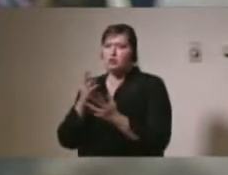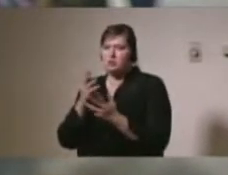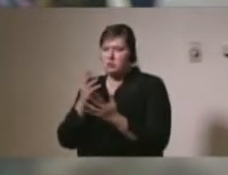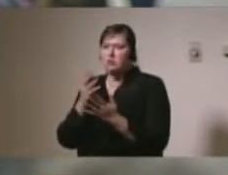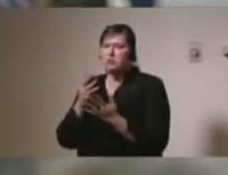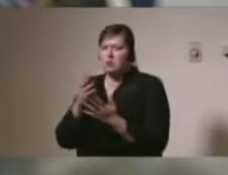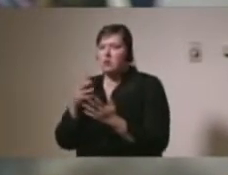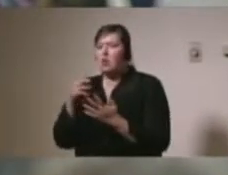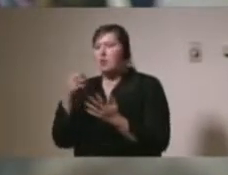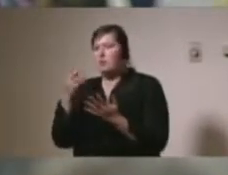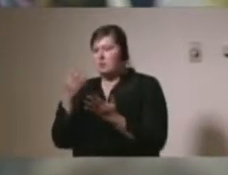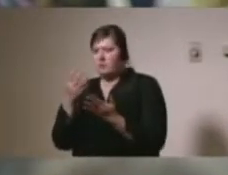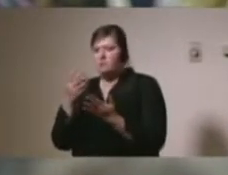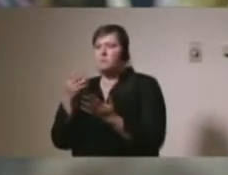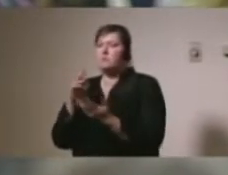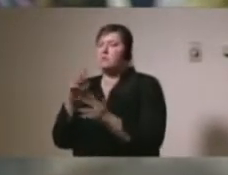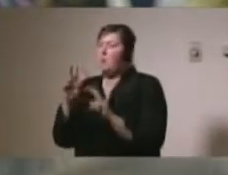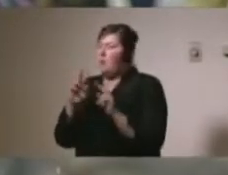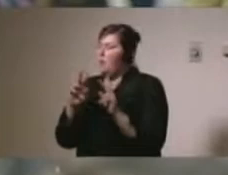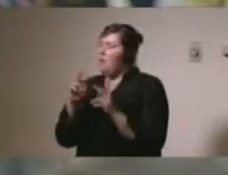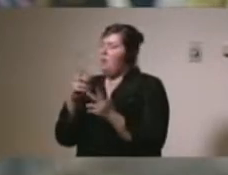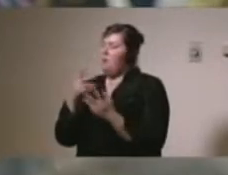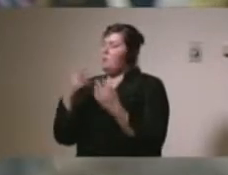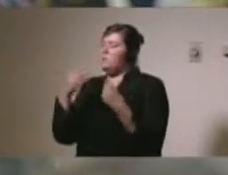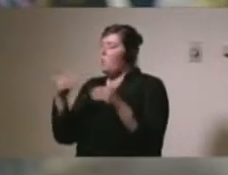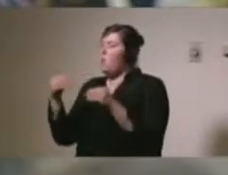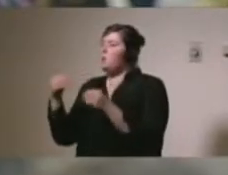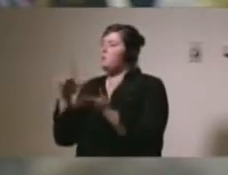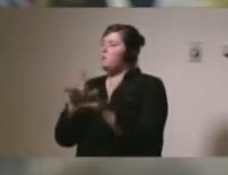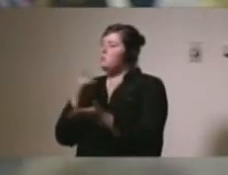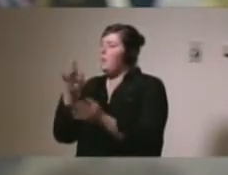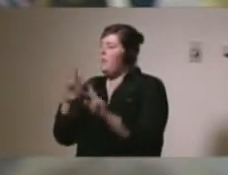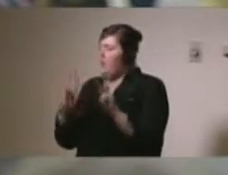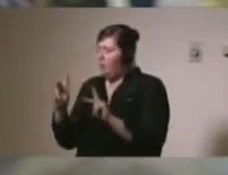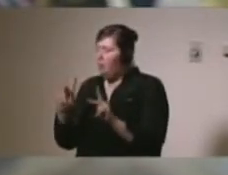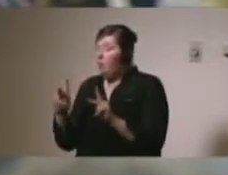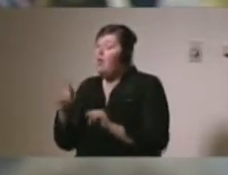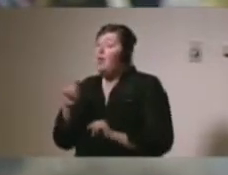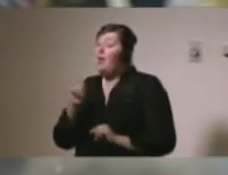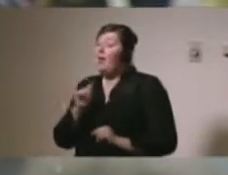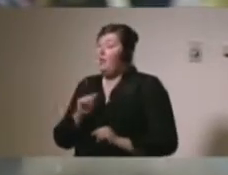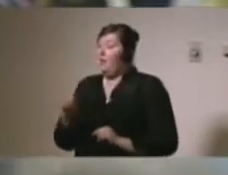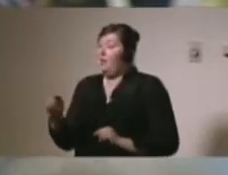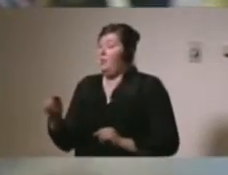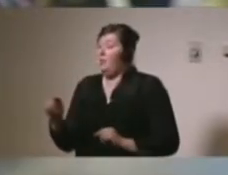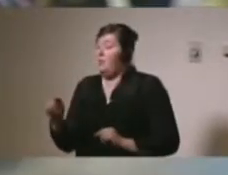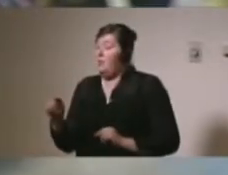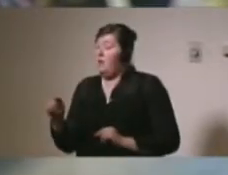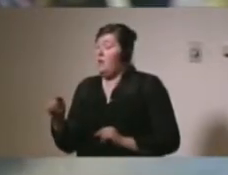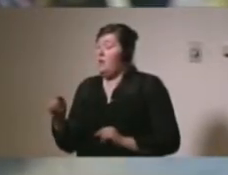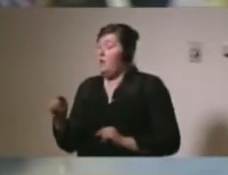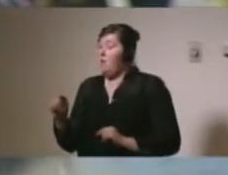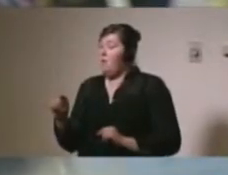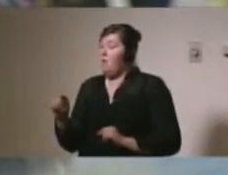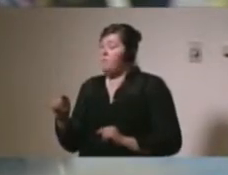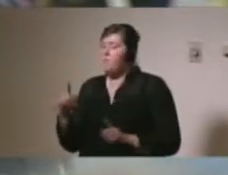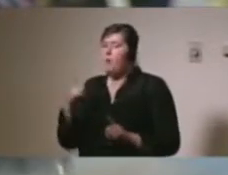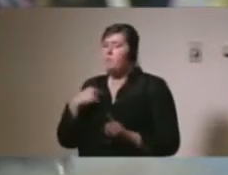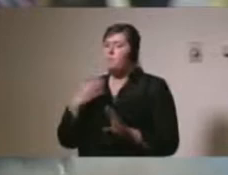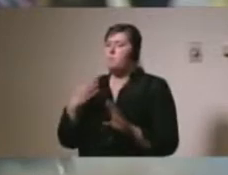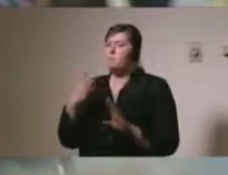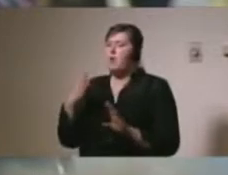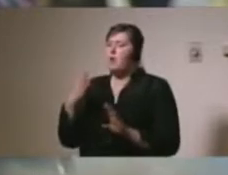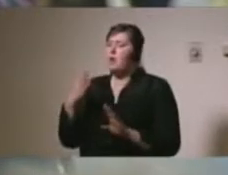by the name of Peter Fade that was with the Edmonton Social Planning Council that was looking at establishing some sort of